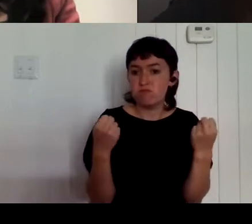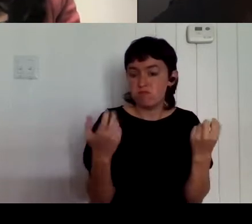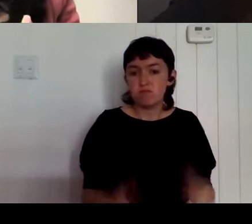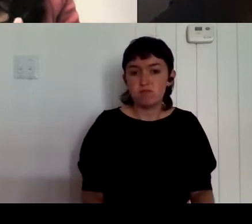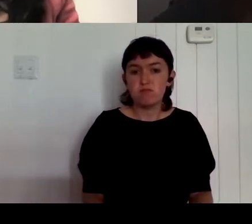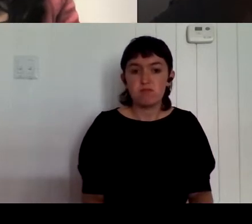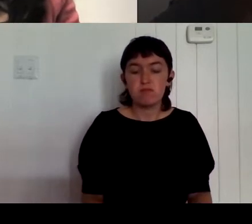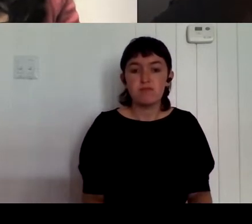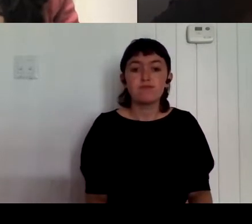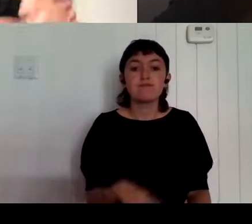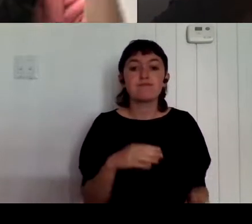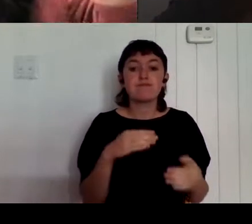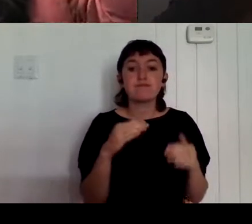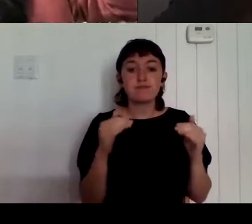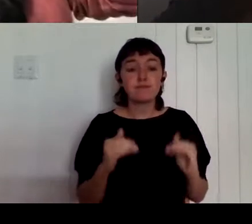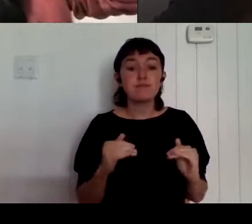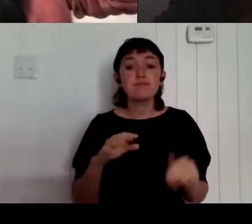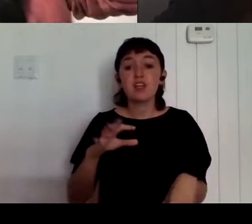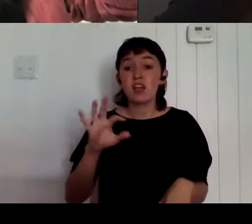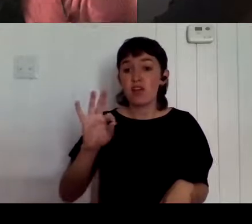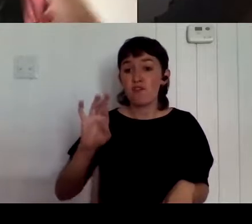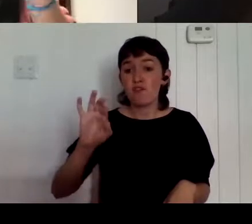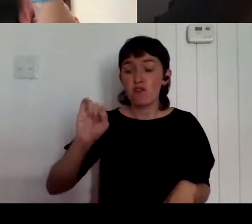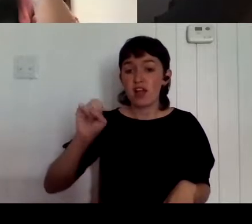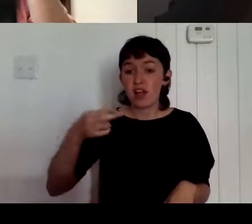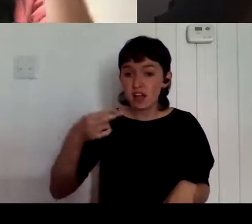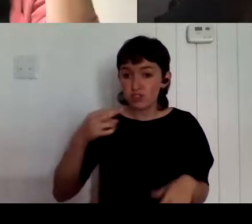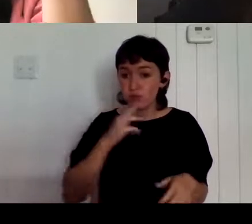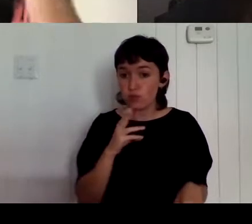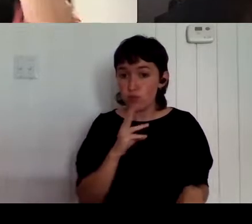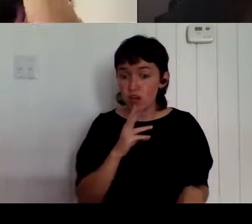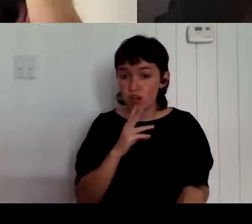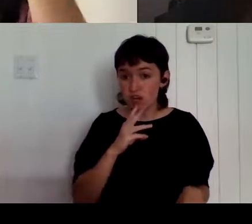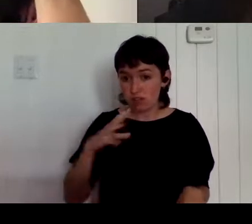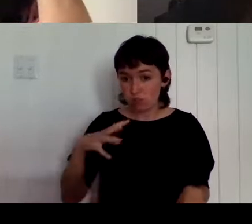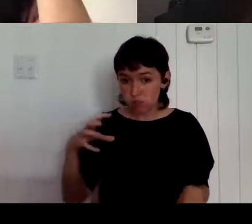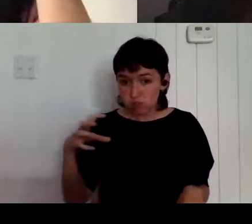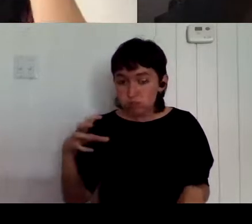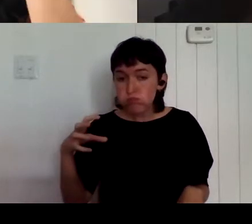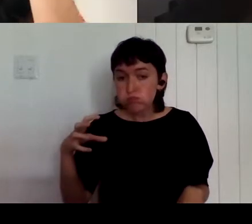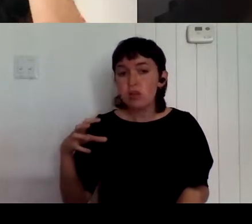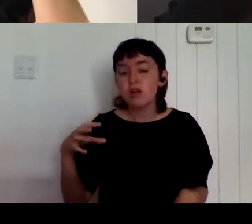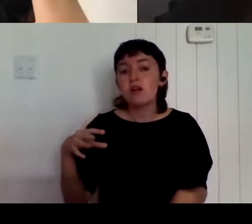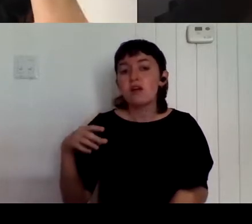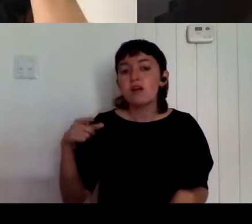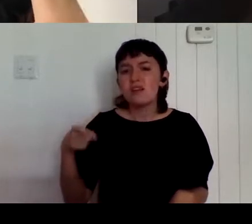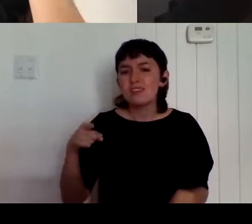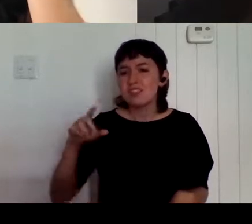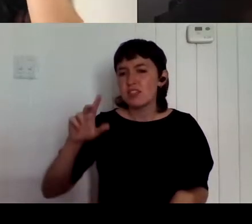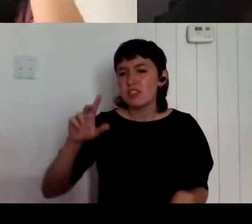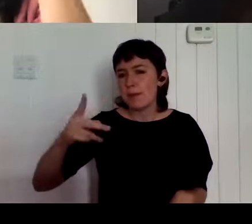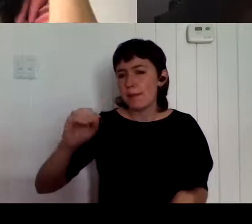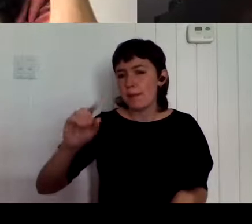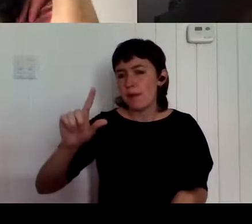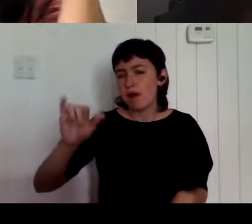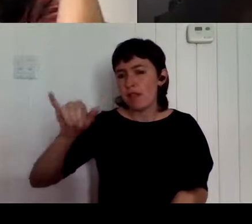polyp, a freshwater cnidarian that doesn't have a medusa stage. It's only the polyp. So, I, I breezed past very quickly